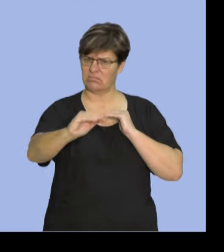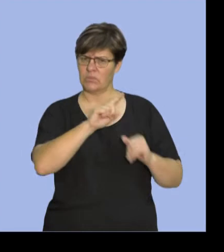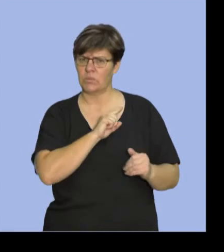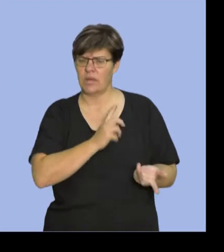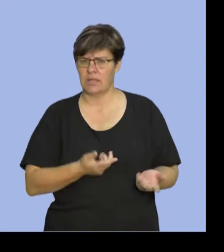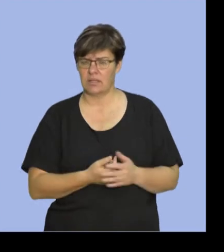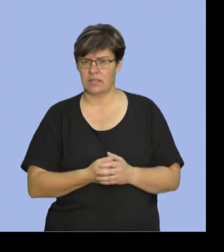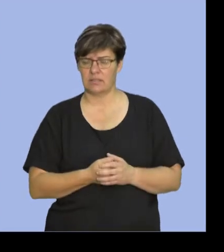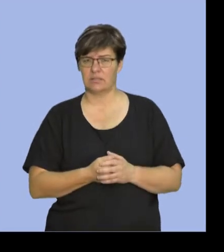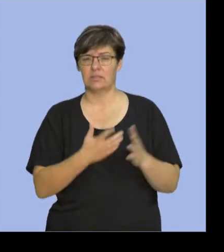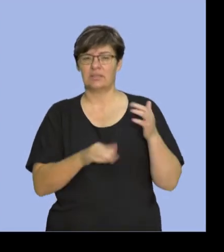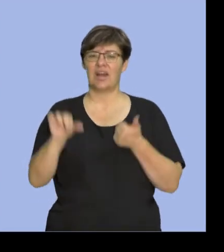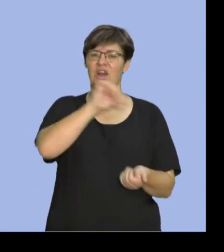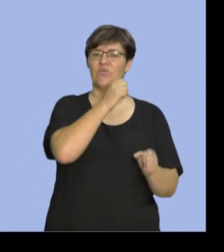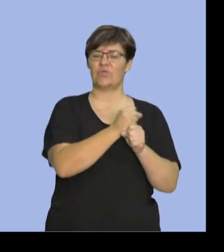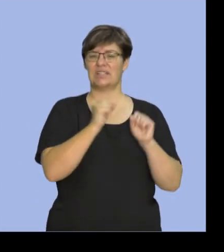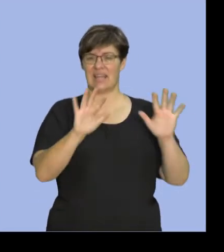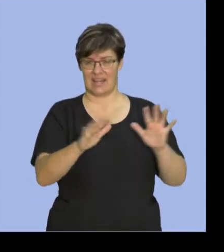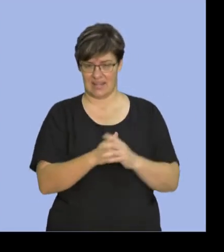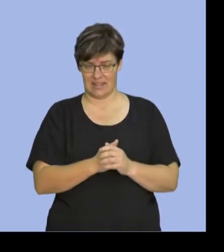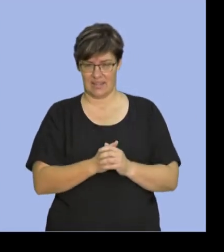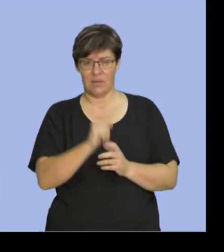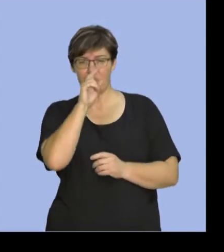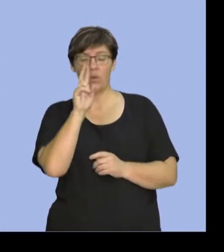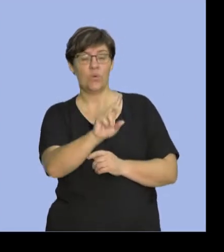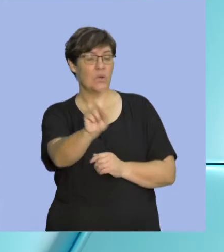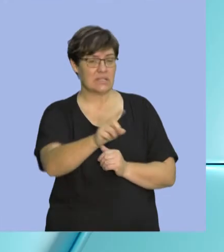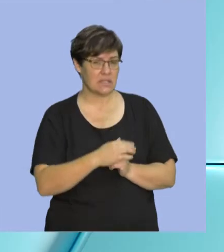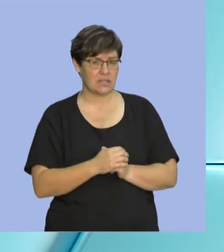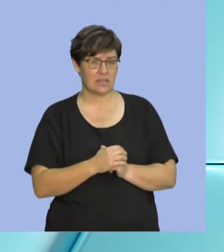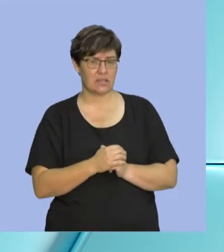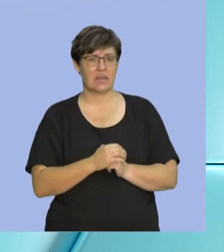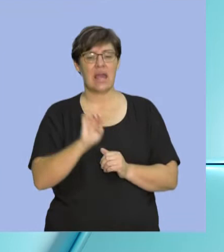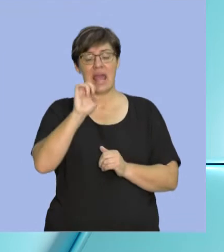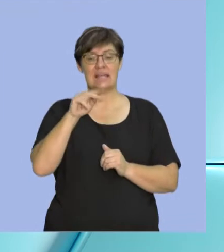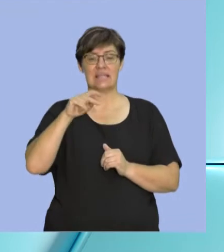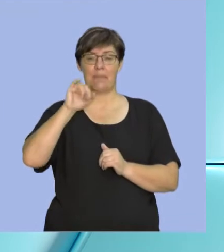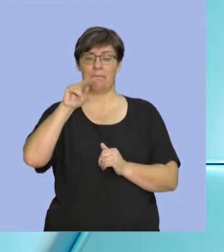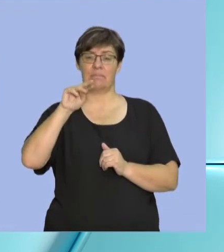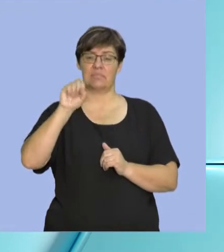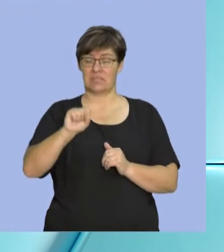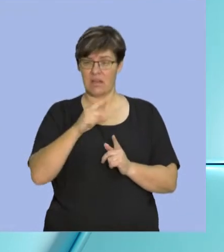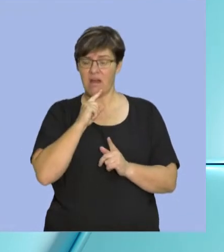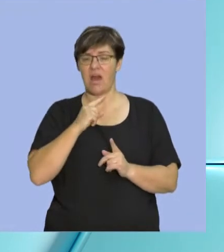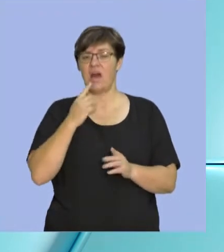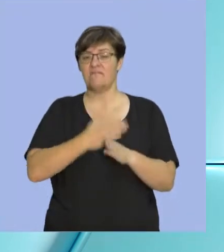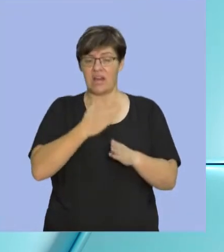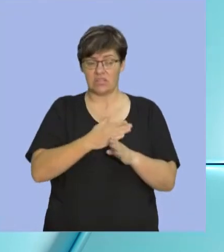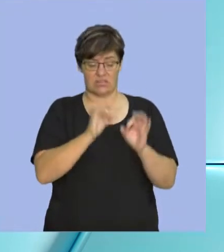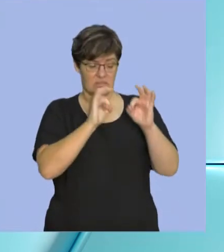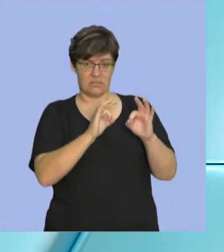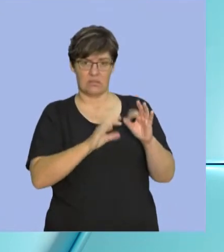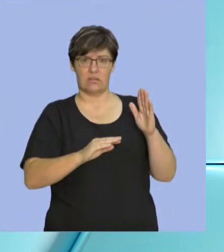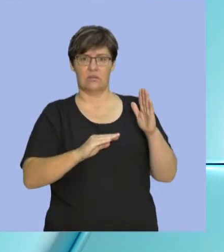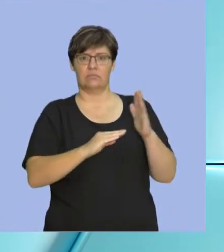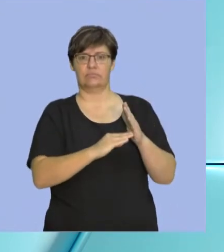you back to grade 10, where we looked at how enzymes function optimally at a specific temperature.